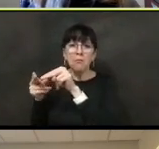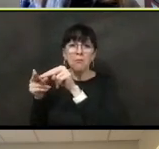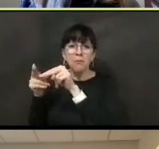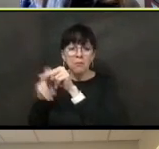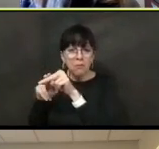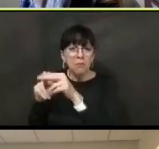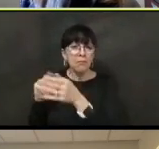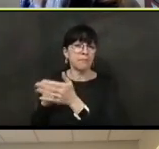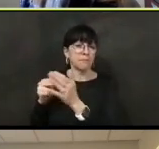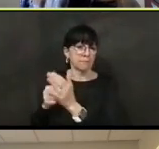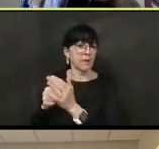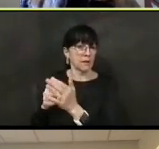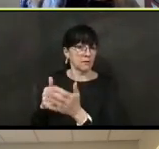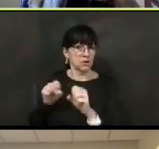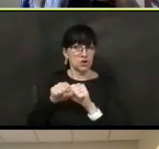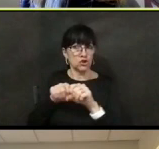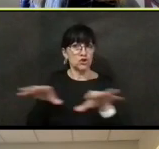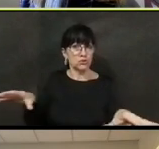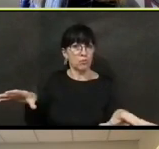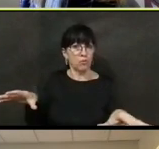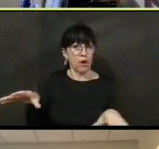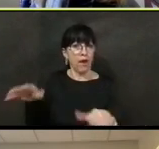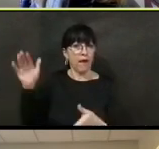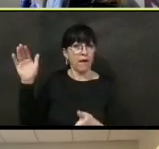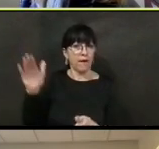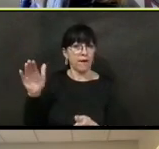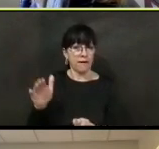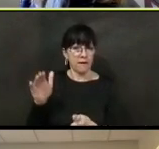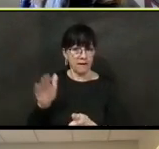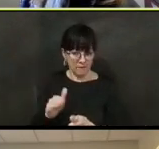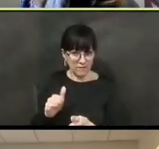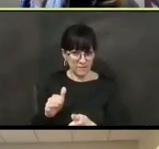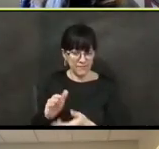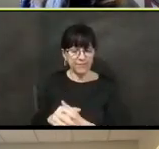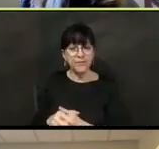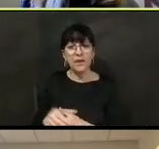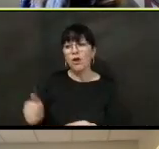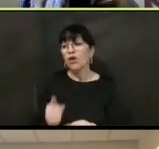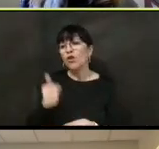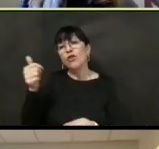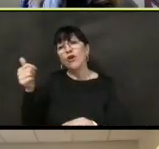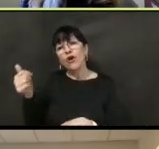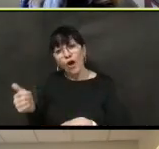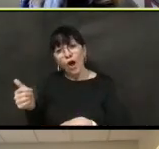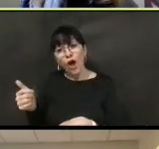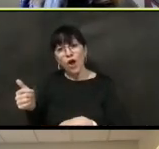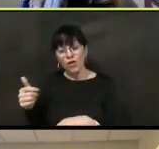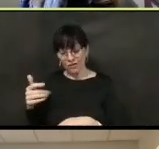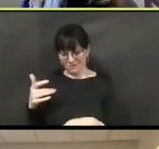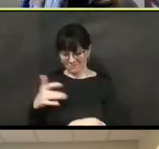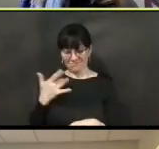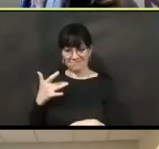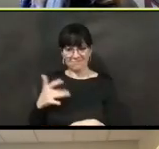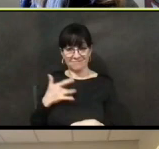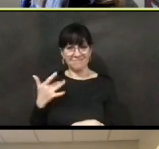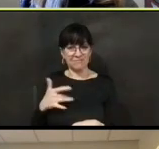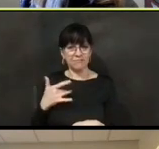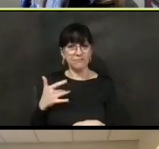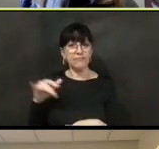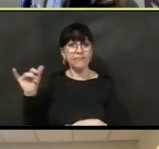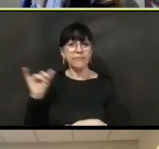called CLI, or COVID-like illness, which is symptoms that are pulled out of an emergency department